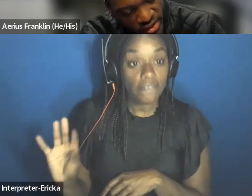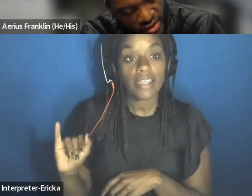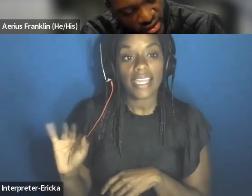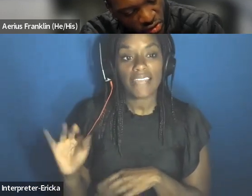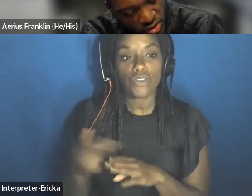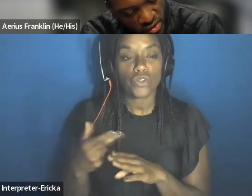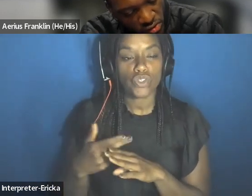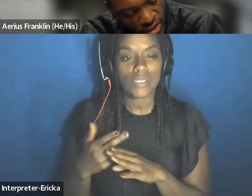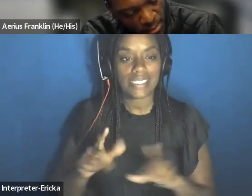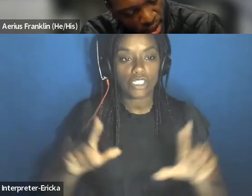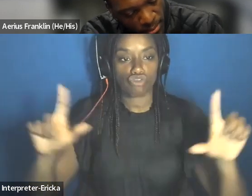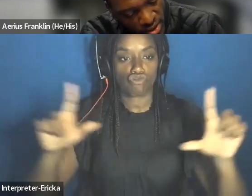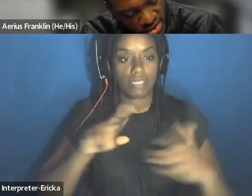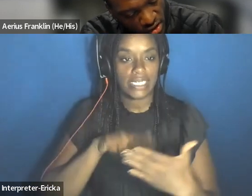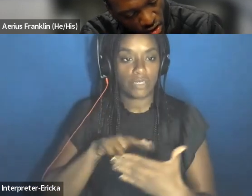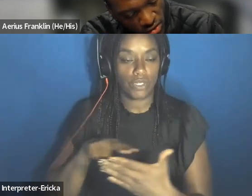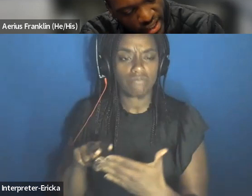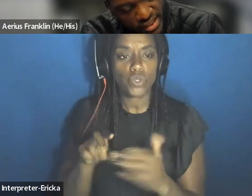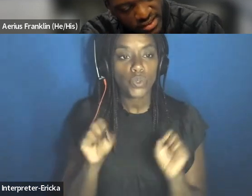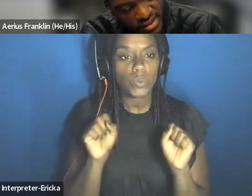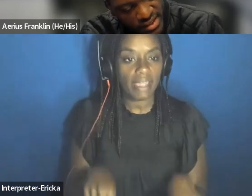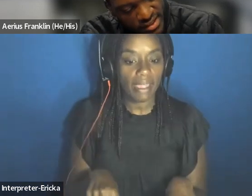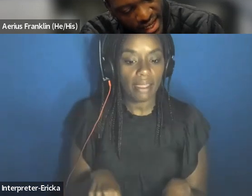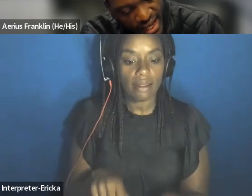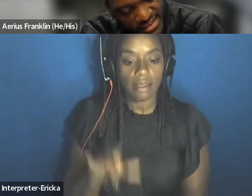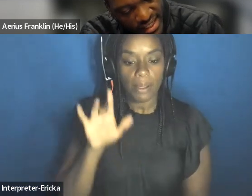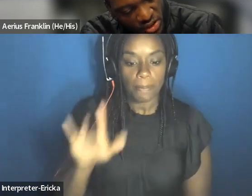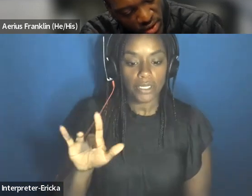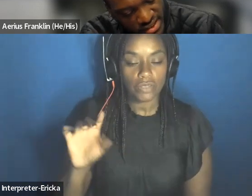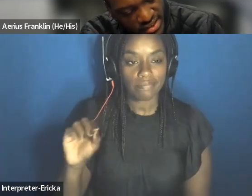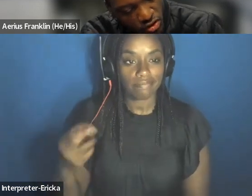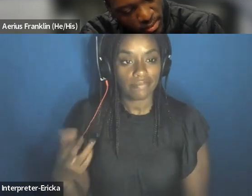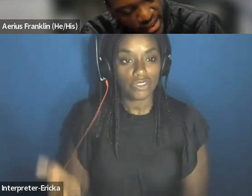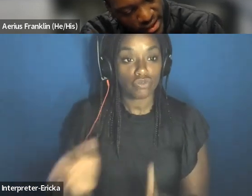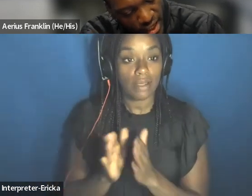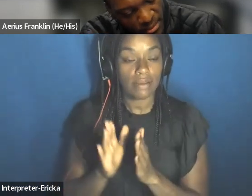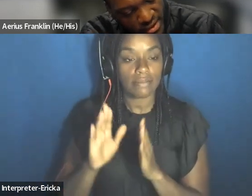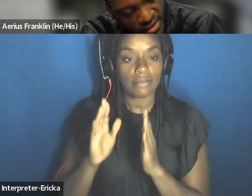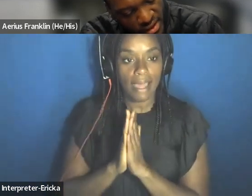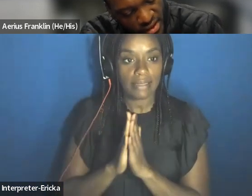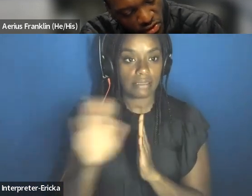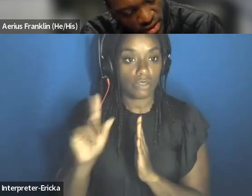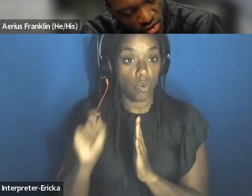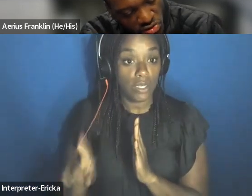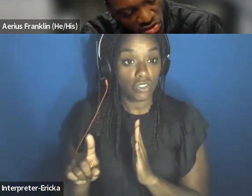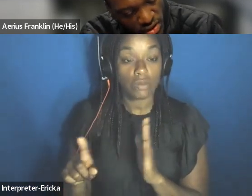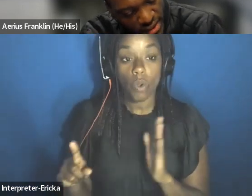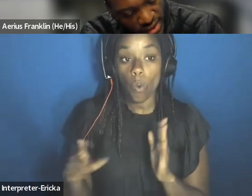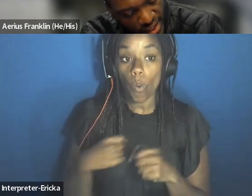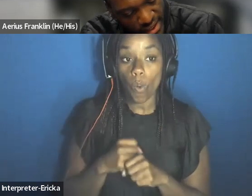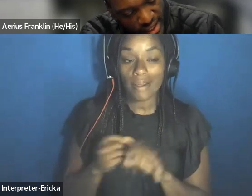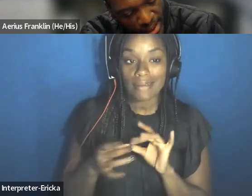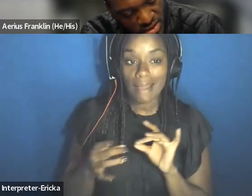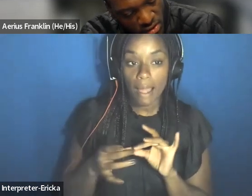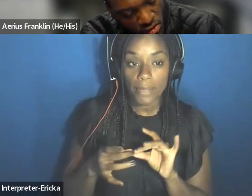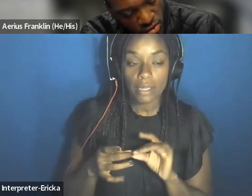screen reader, you can do that by pressing Alt-H. To ask a question or make a comment, you can also select